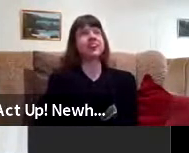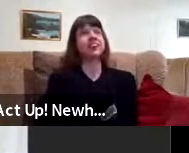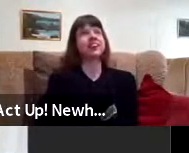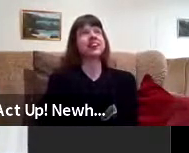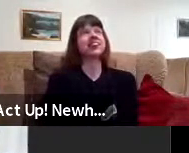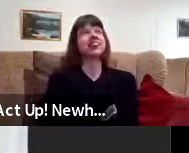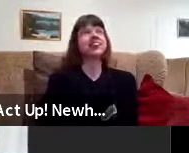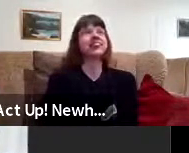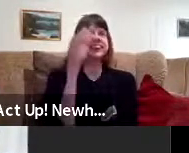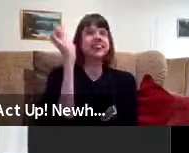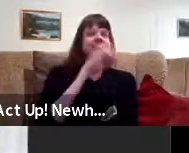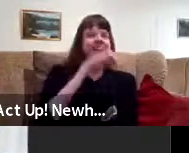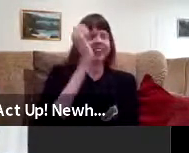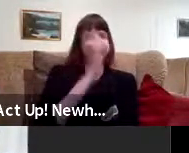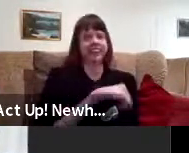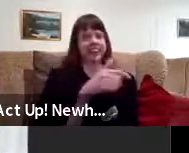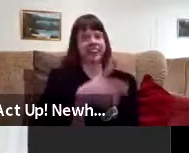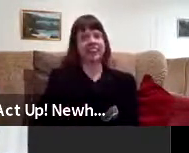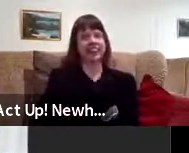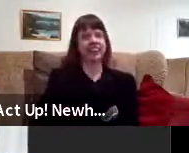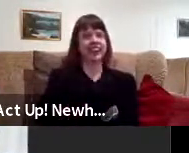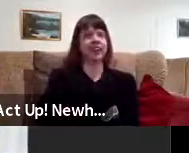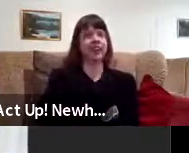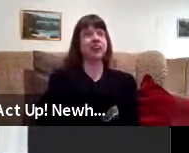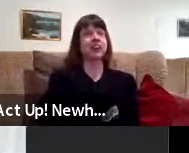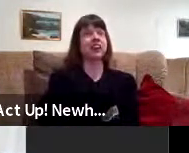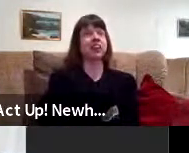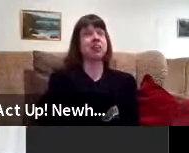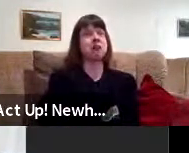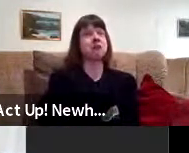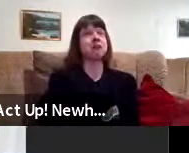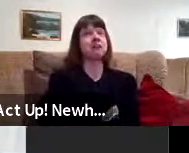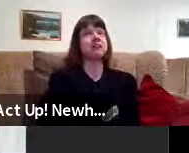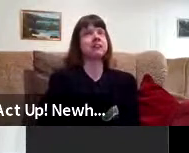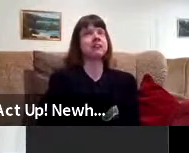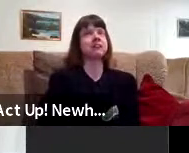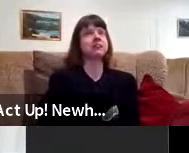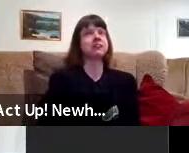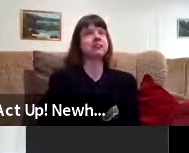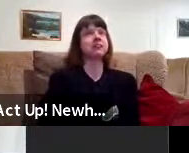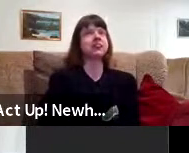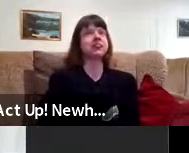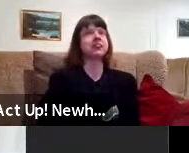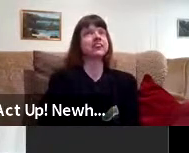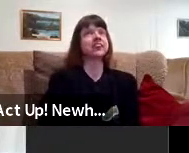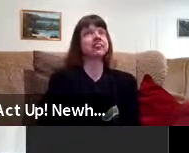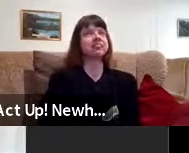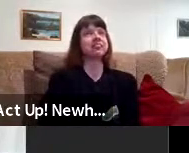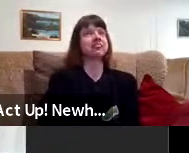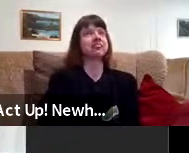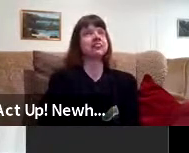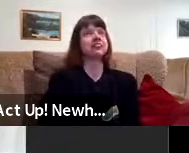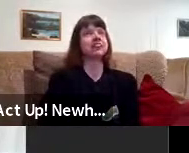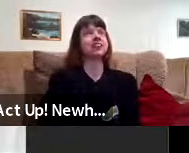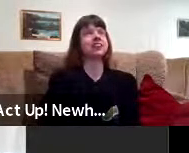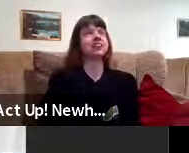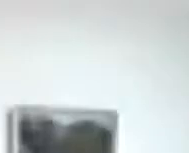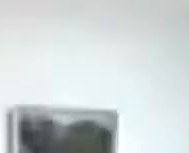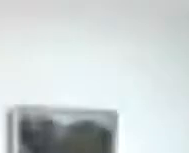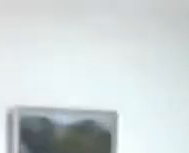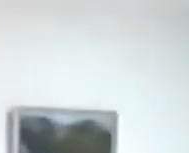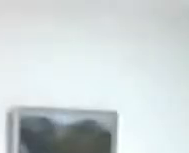So here, what are we doing? We're doing our paintings. We're using the film. And another